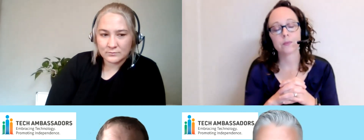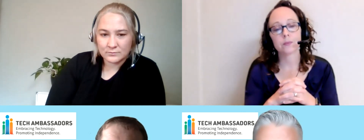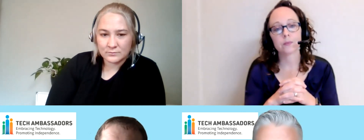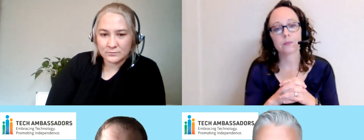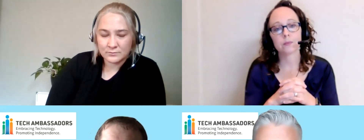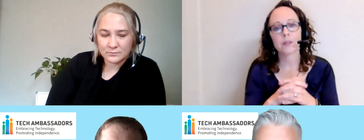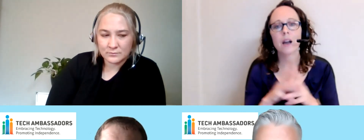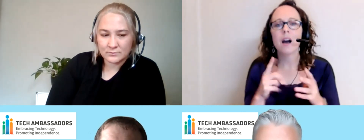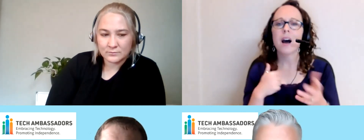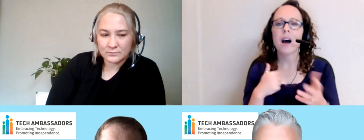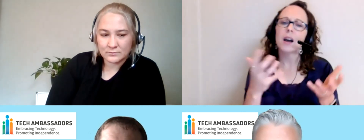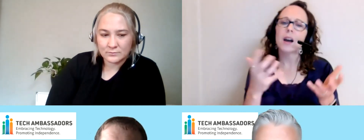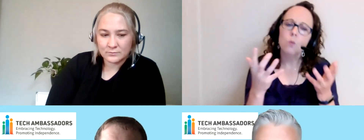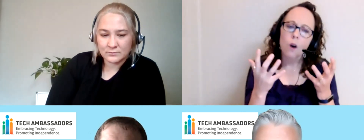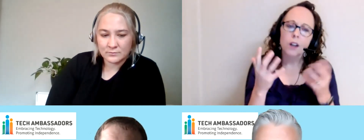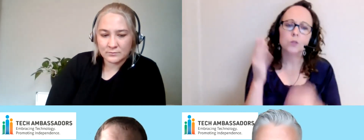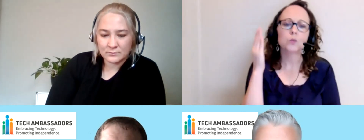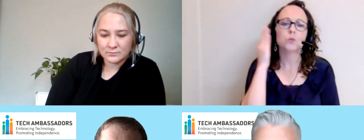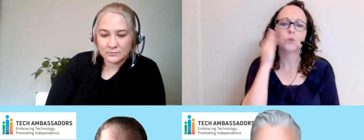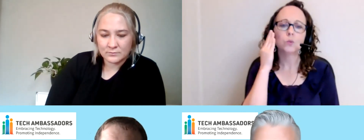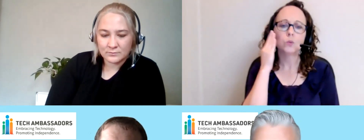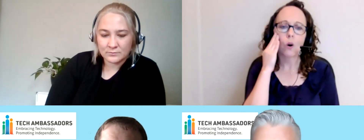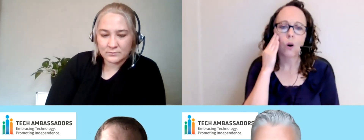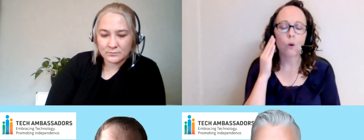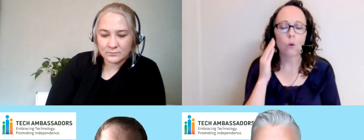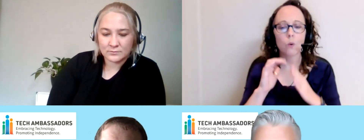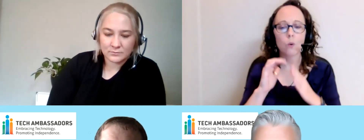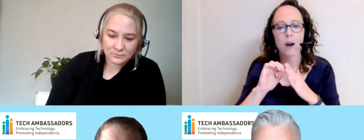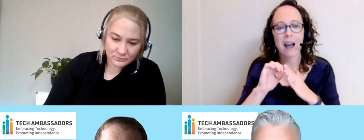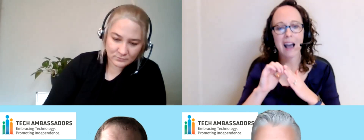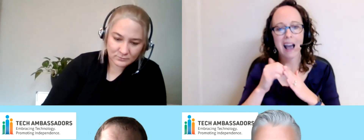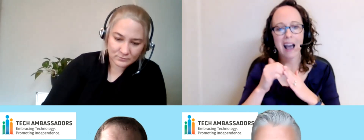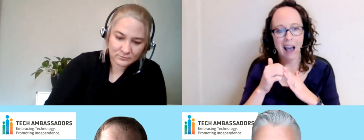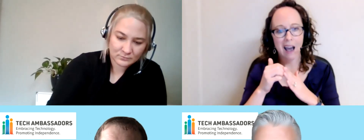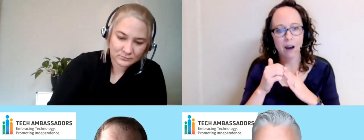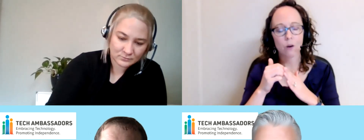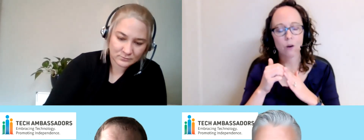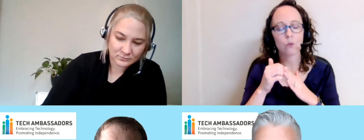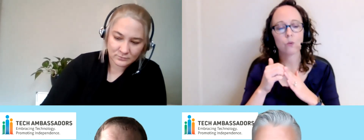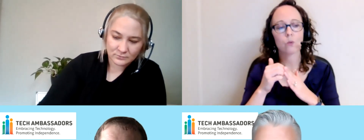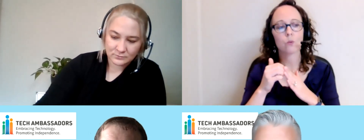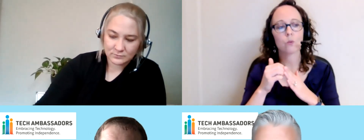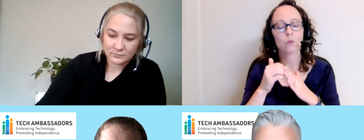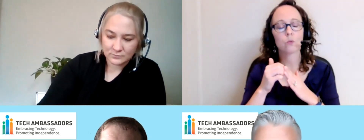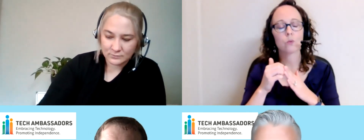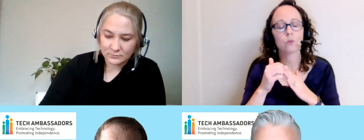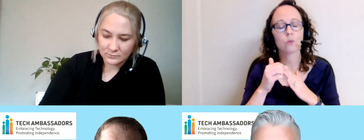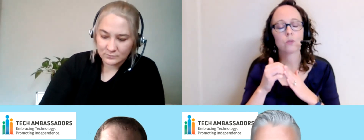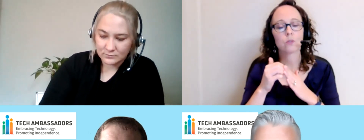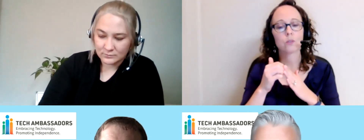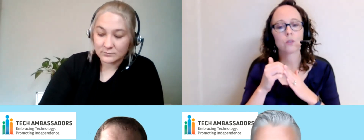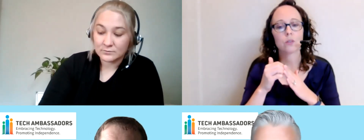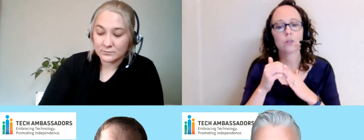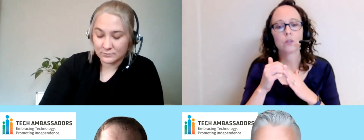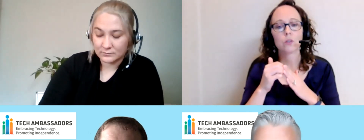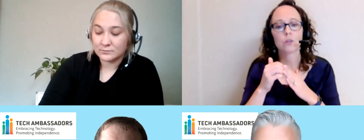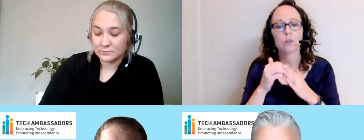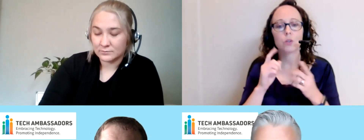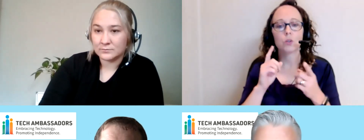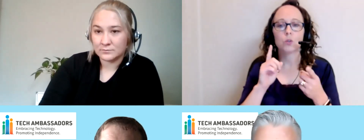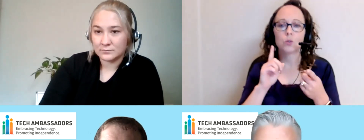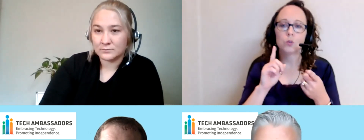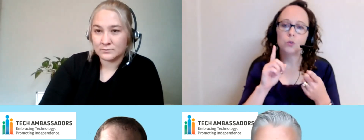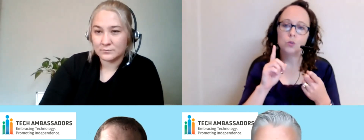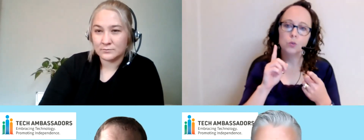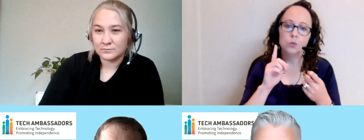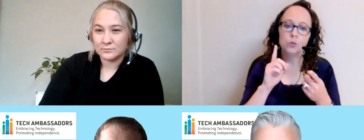I want to know how the app works on my